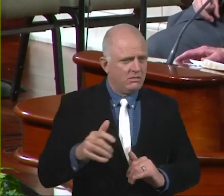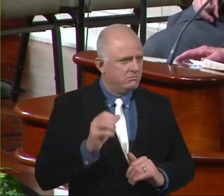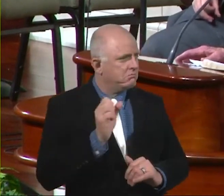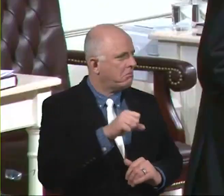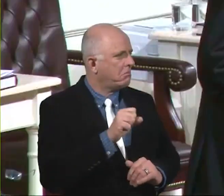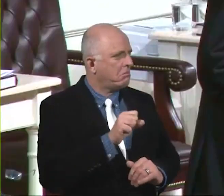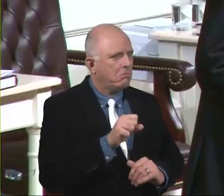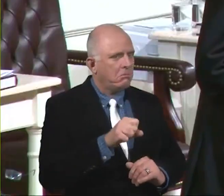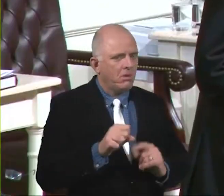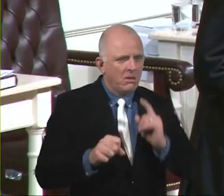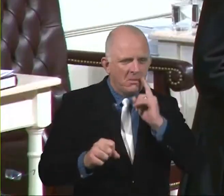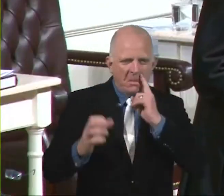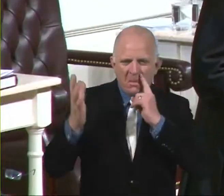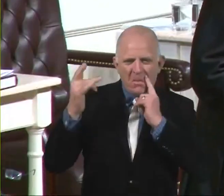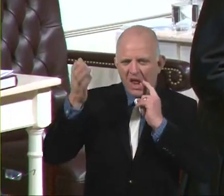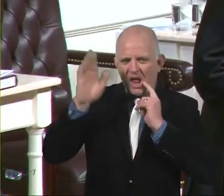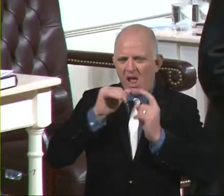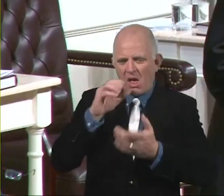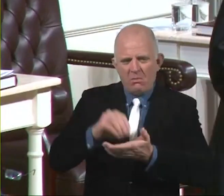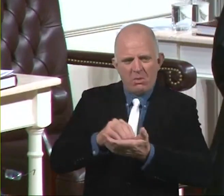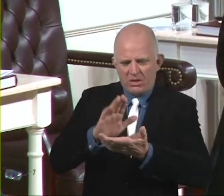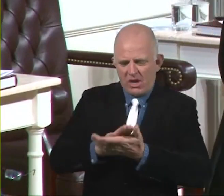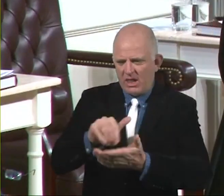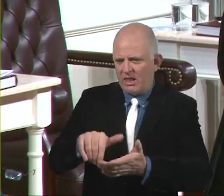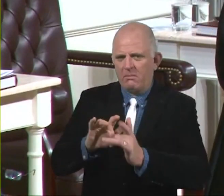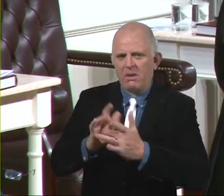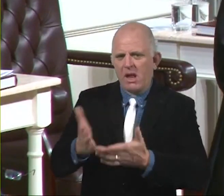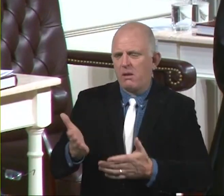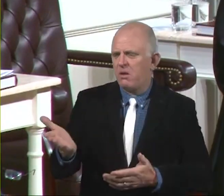said, wonder why he didn't.